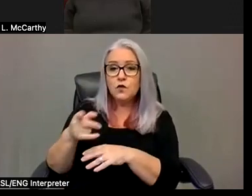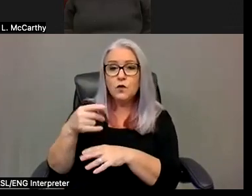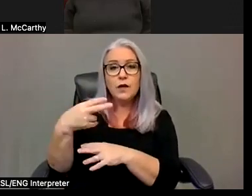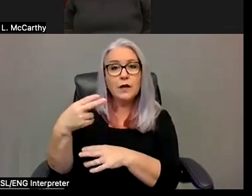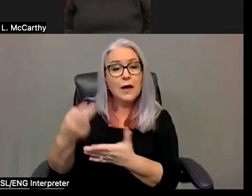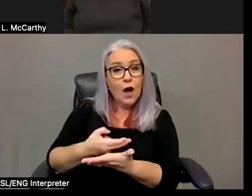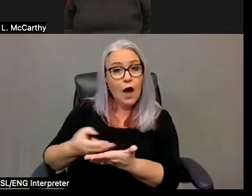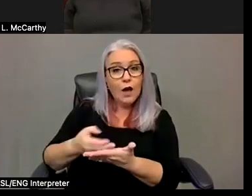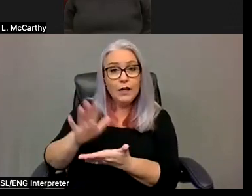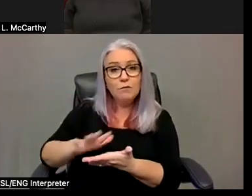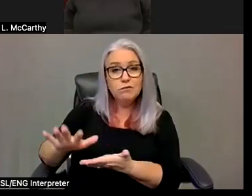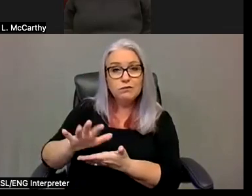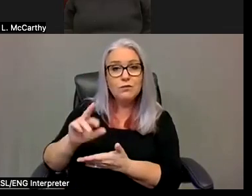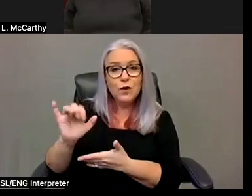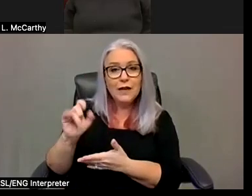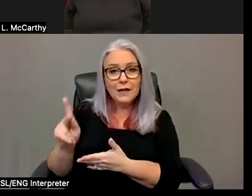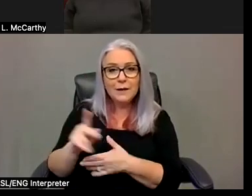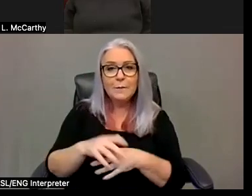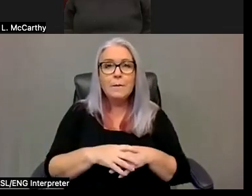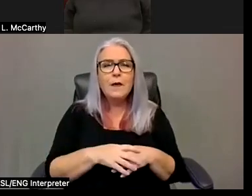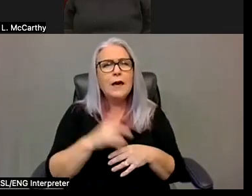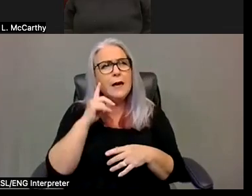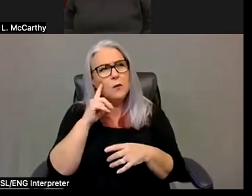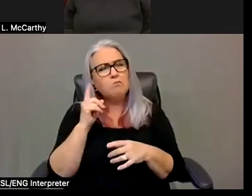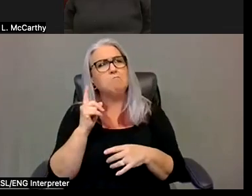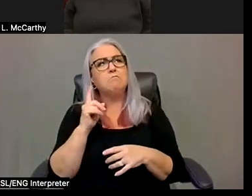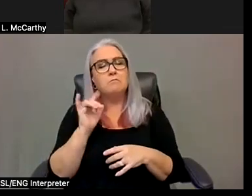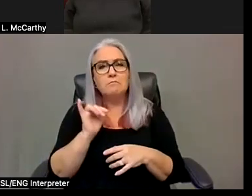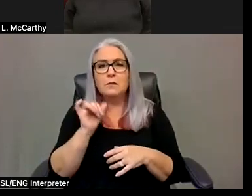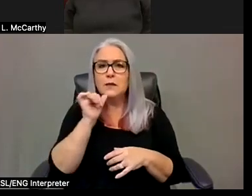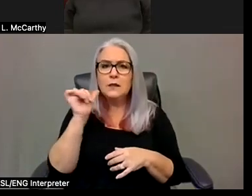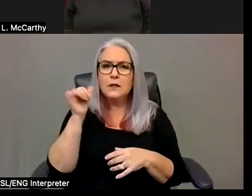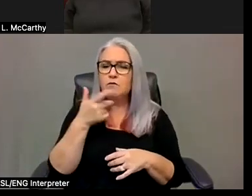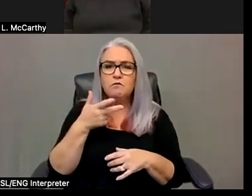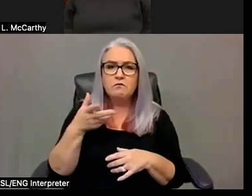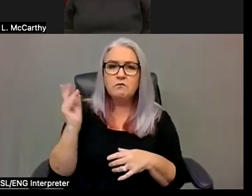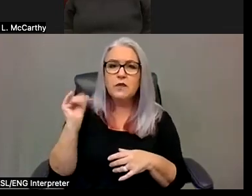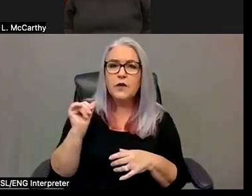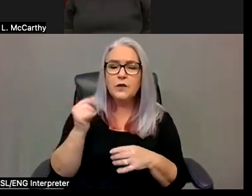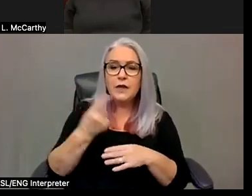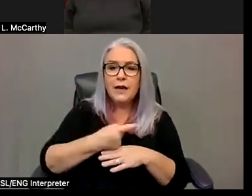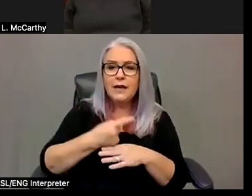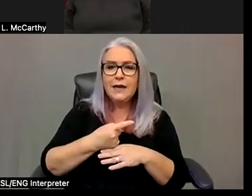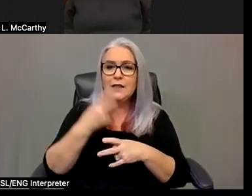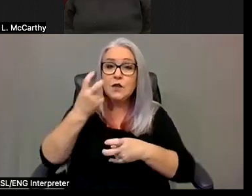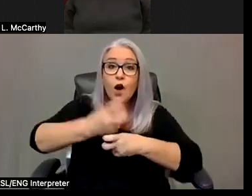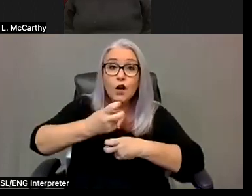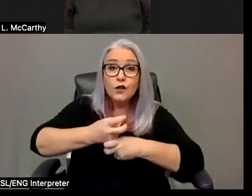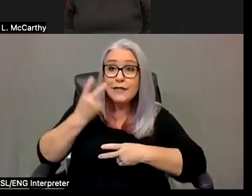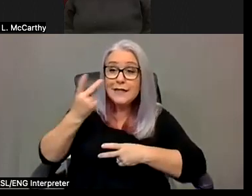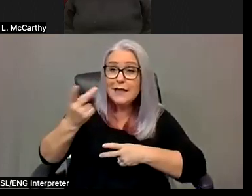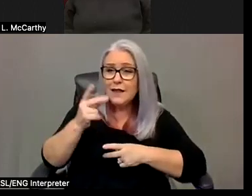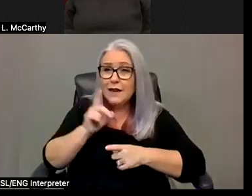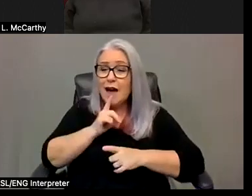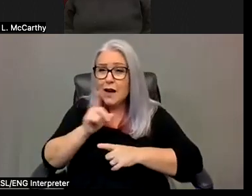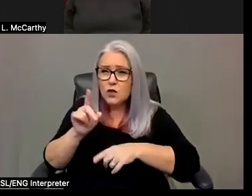rink. And it dawned on me the other day that it's very hard to see the actual lakes